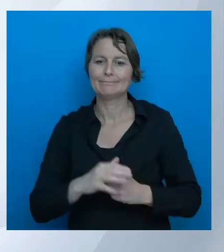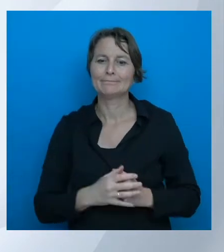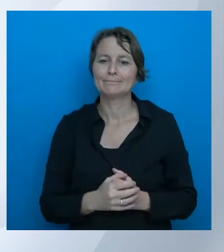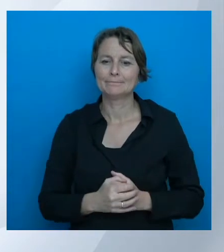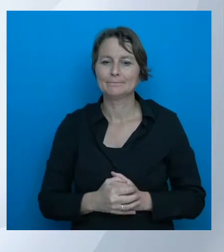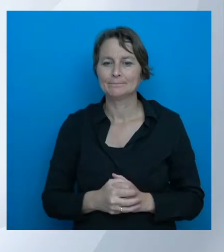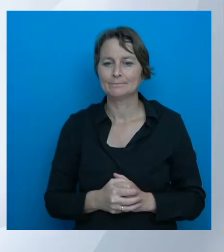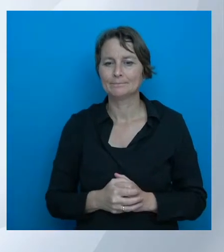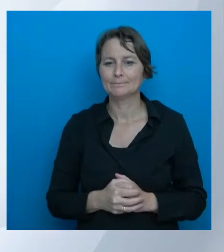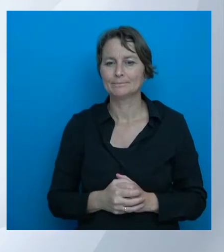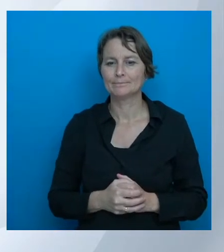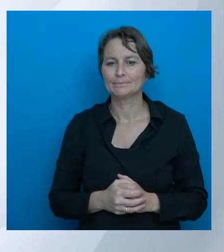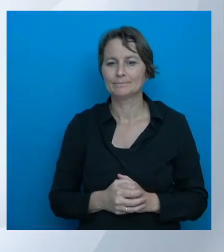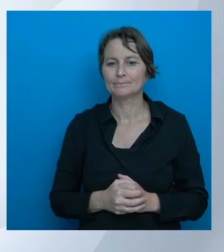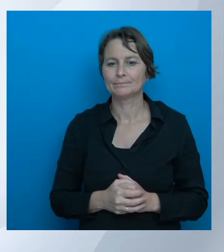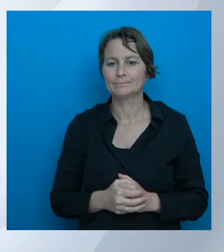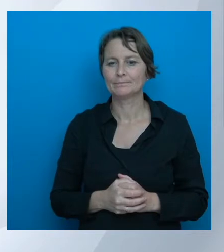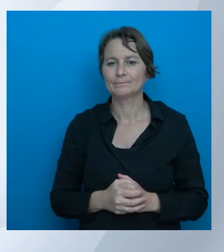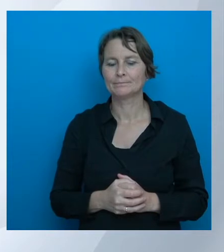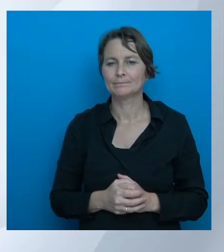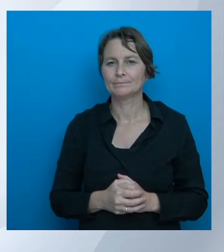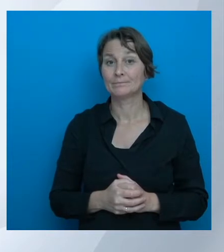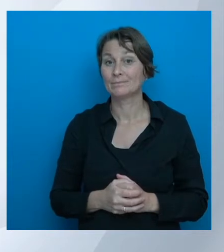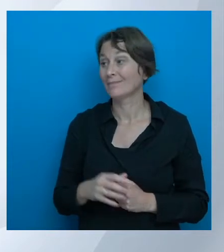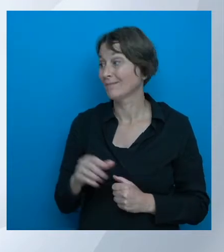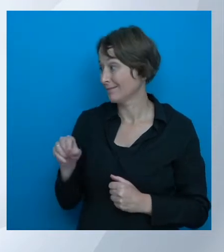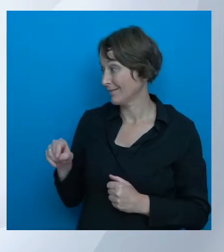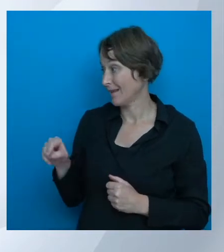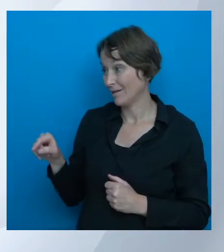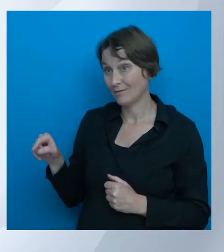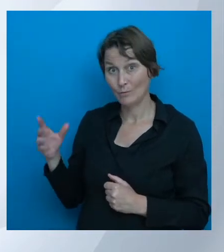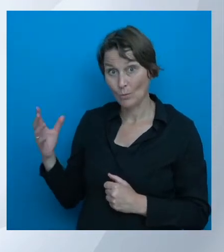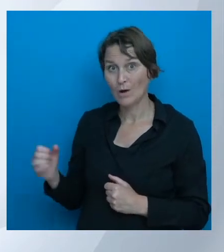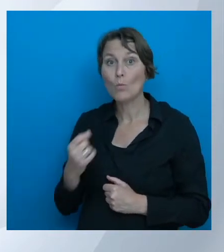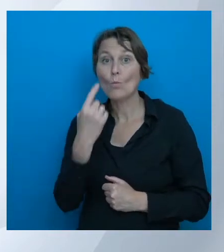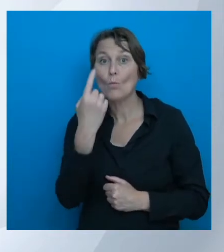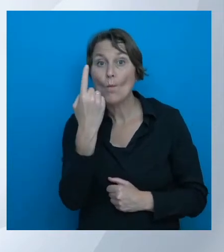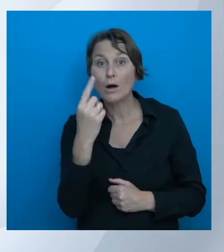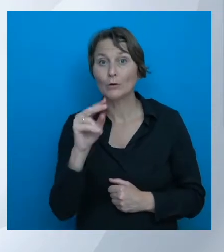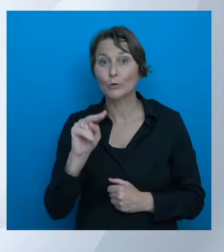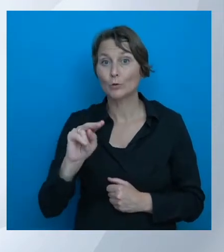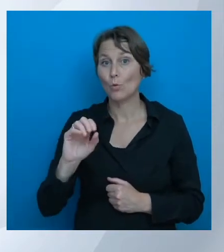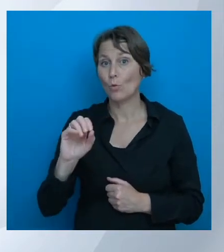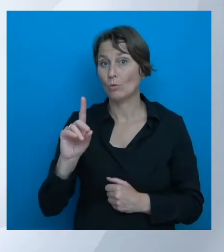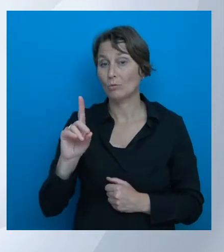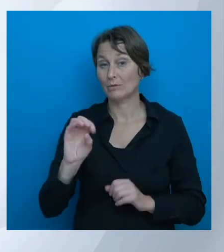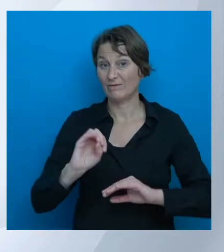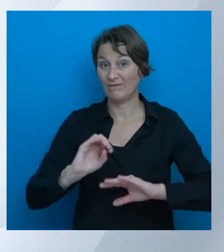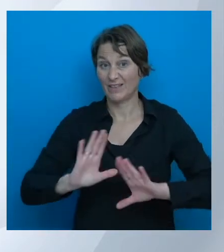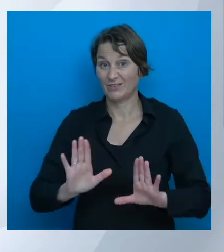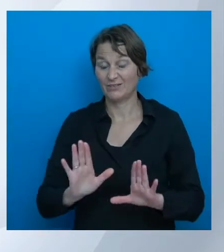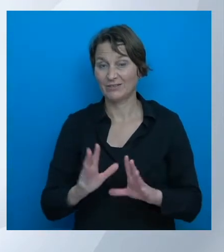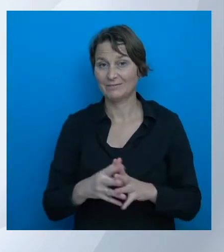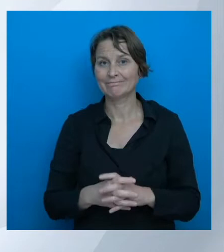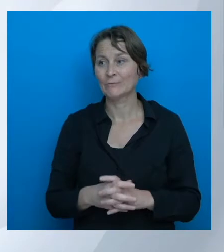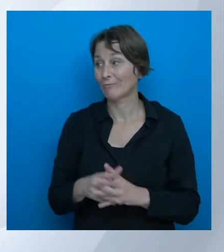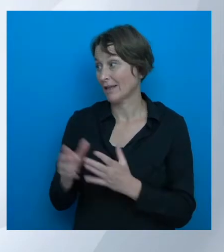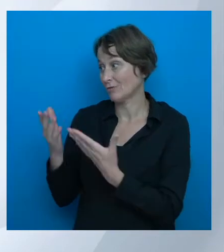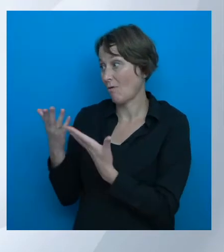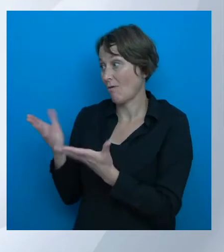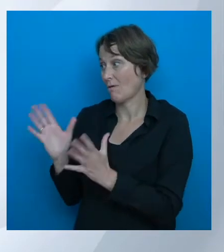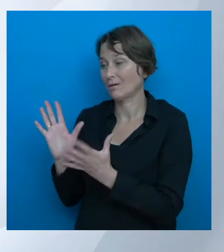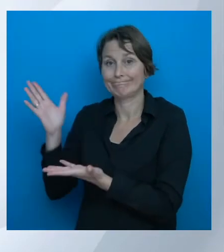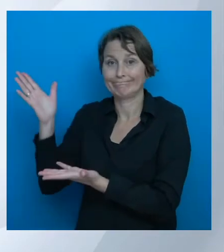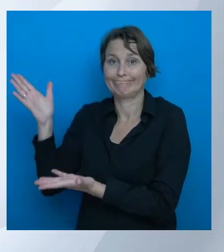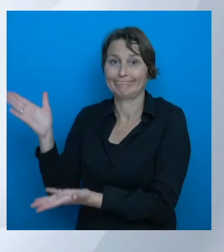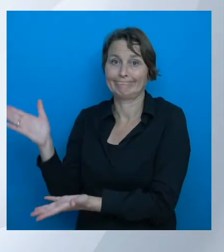I even only have one node. So this is all you need to get started and to get the concept going of